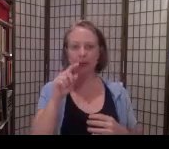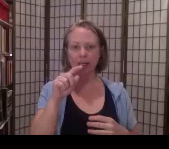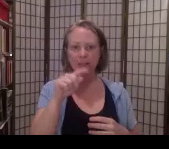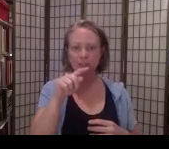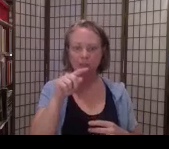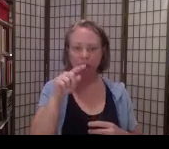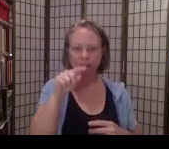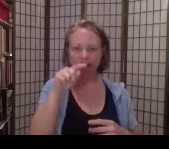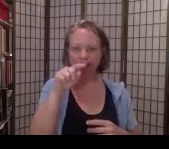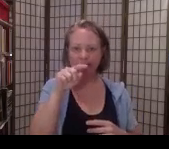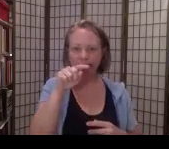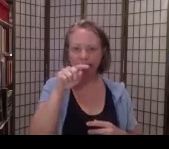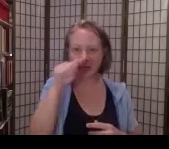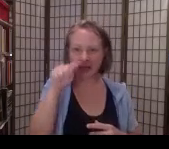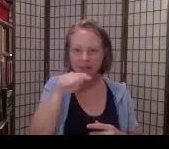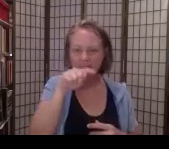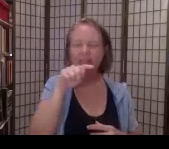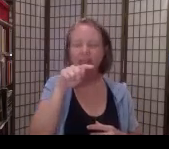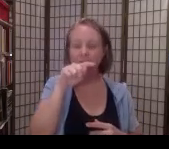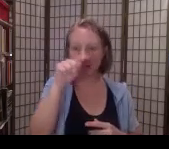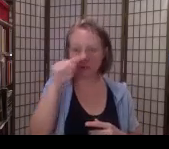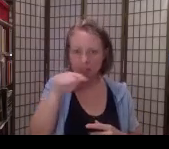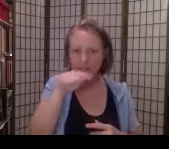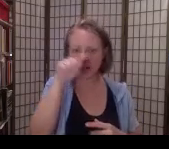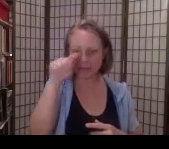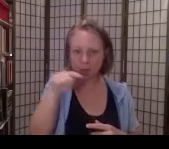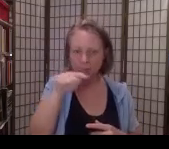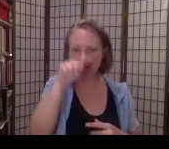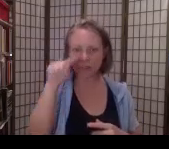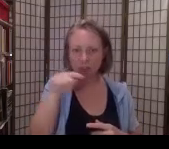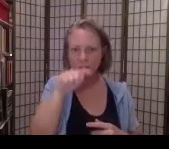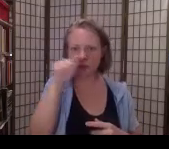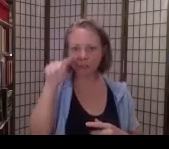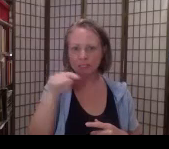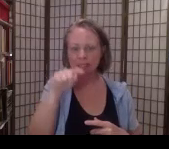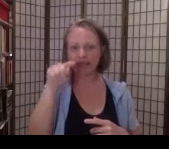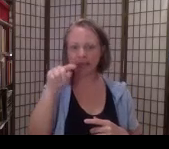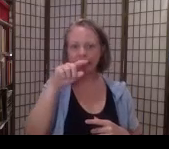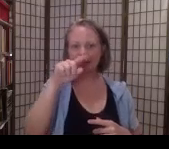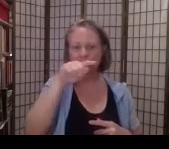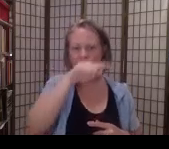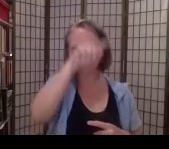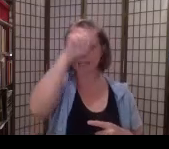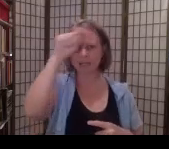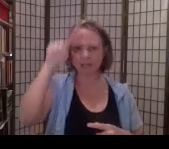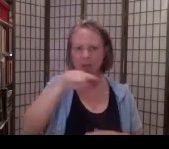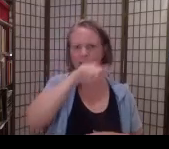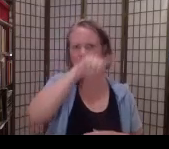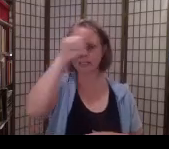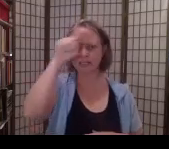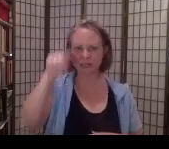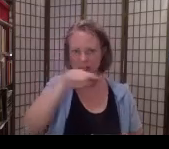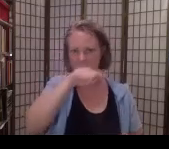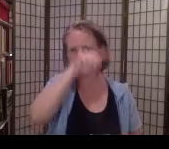know, like it's showing the cricket life cycle is kind of a smaller circle. And then, you know, animals that live